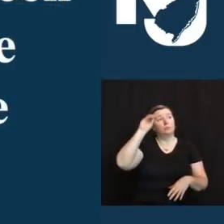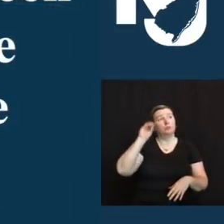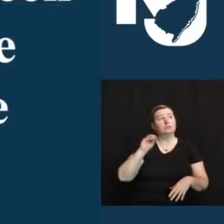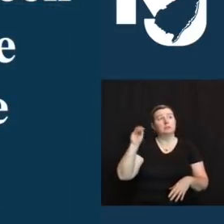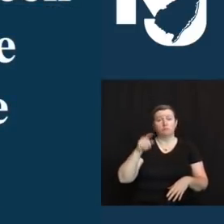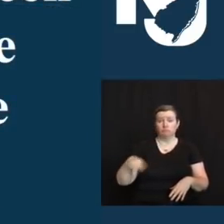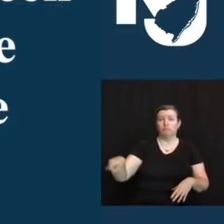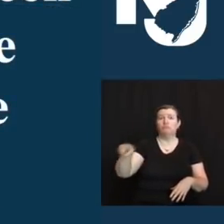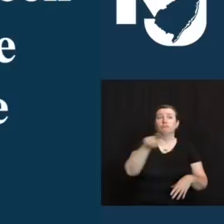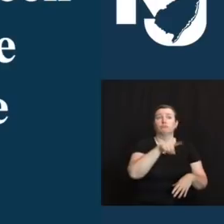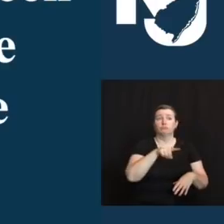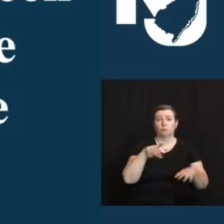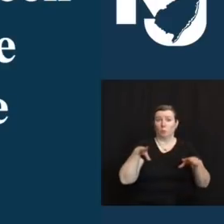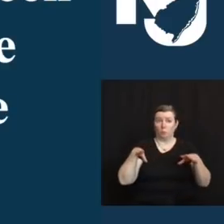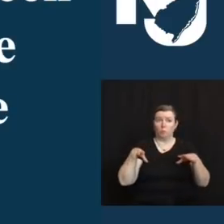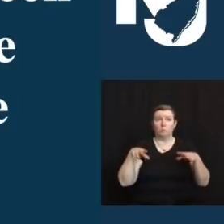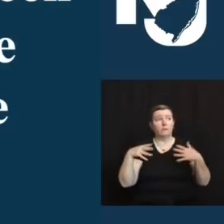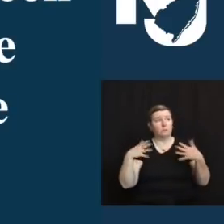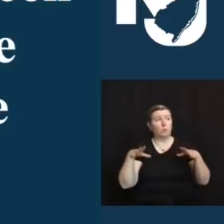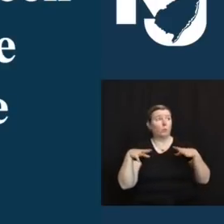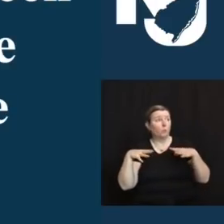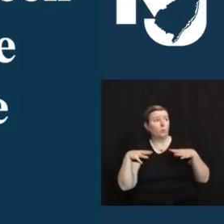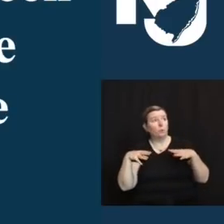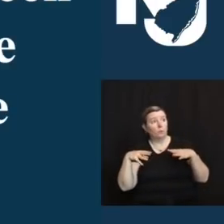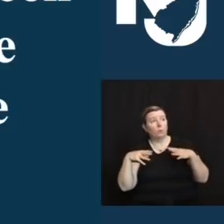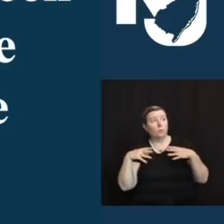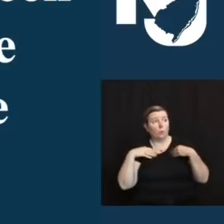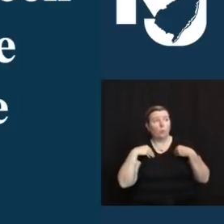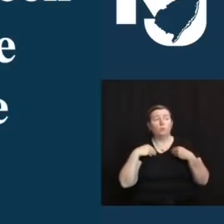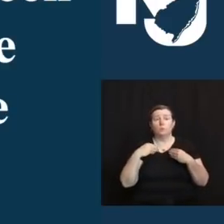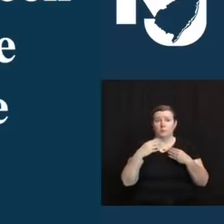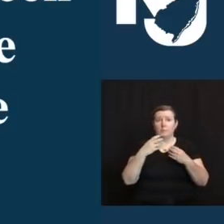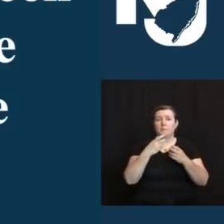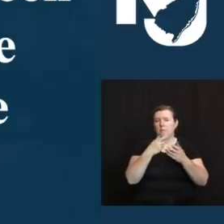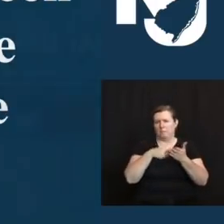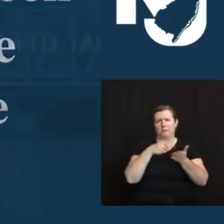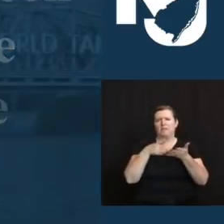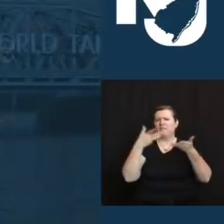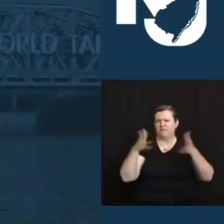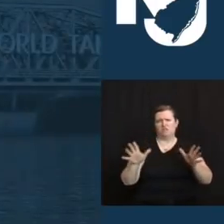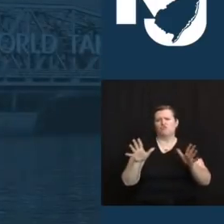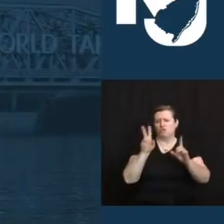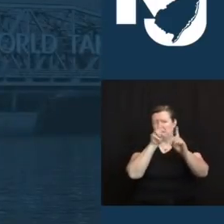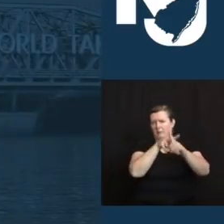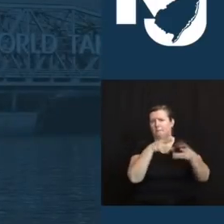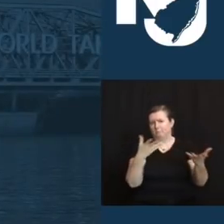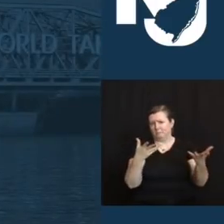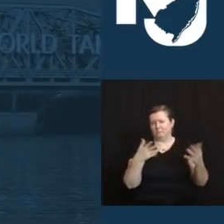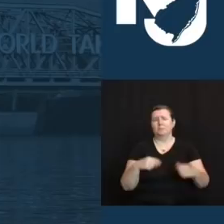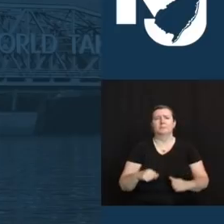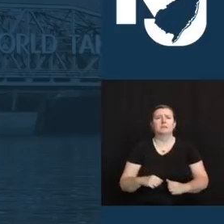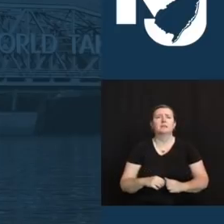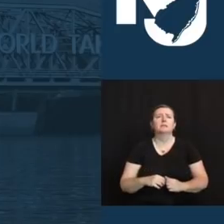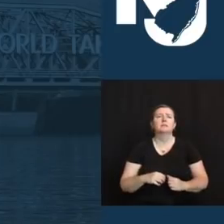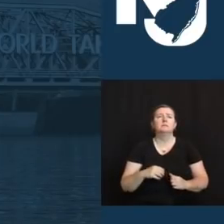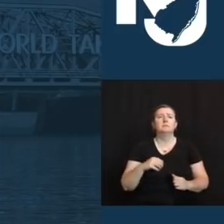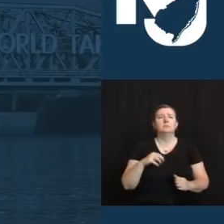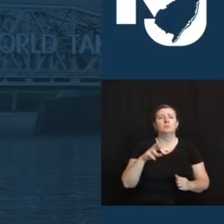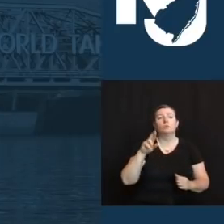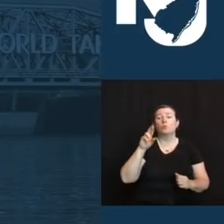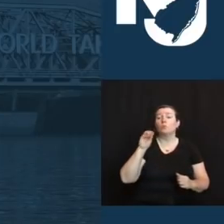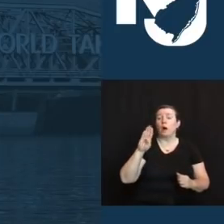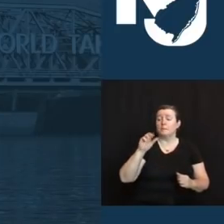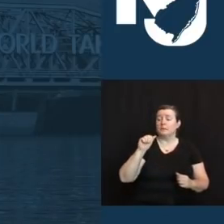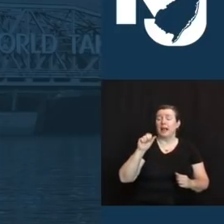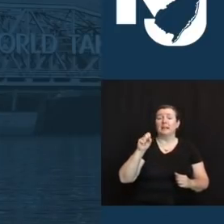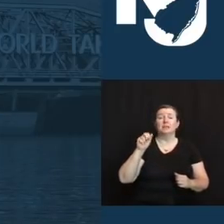have received at least one payment. As Commissioner Rob Acero-Angelo has noted, many of the calls coming